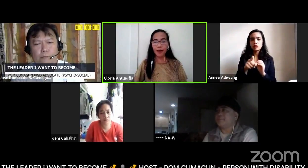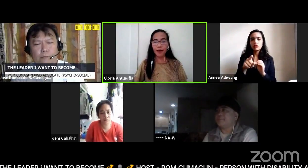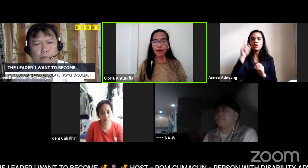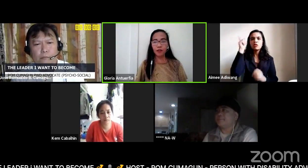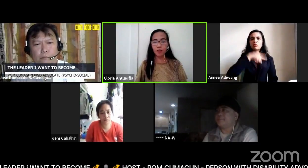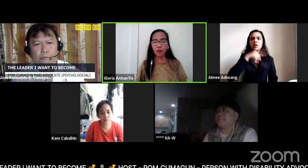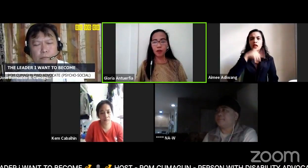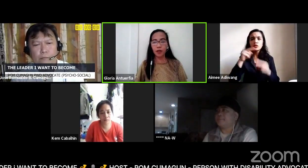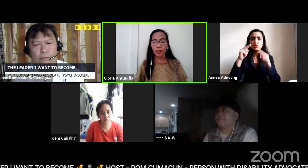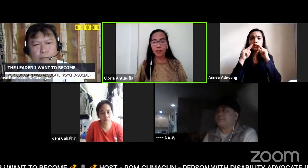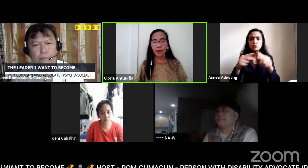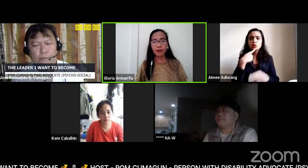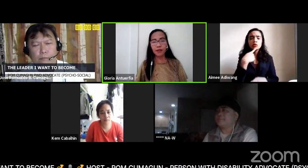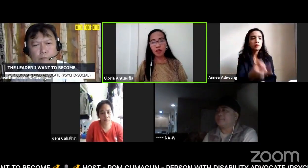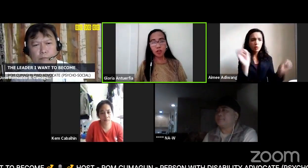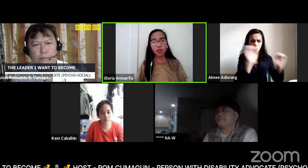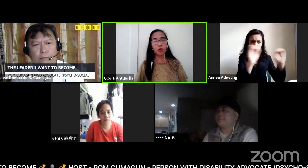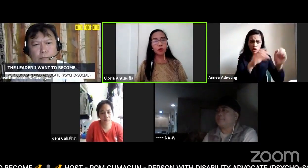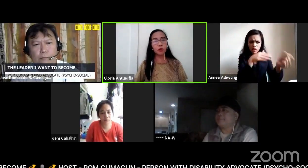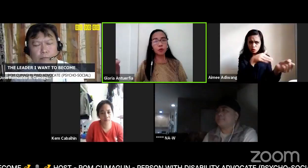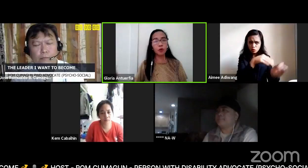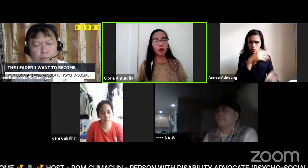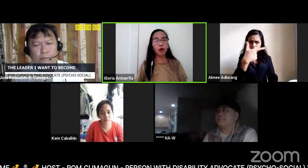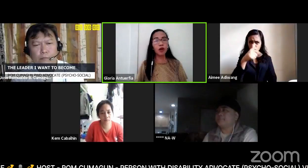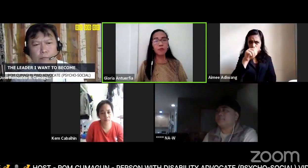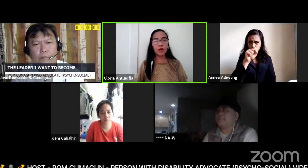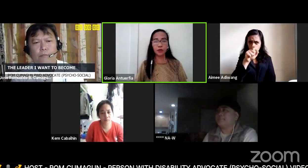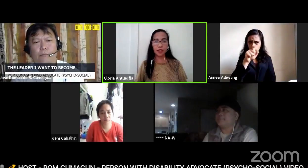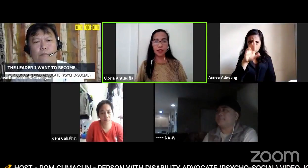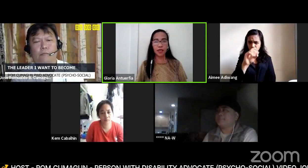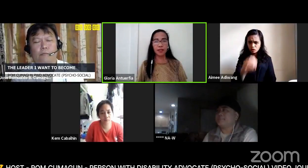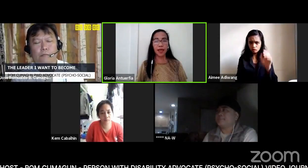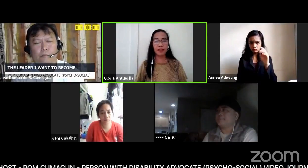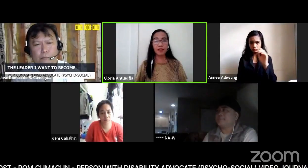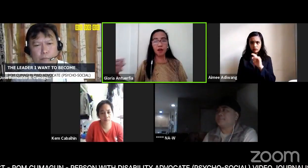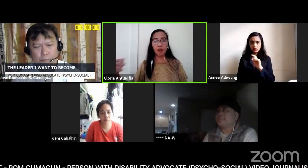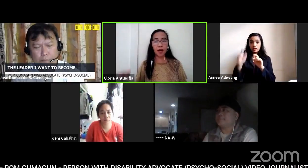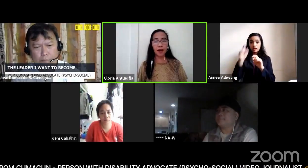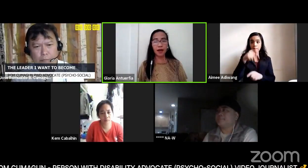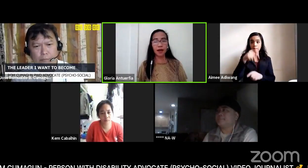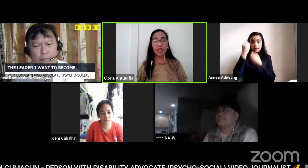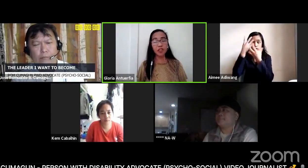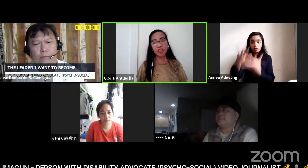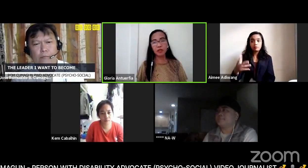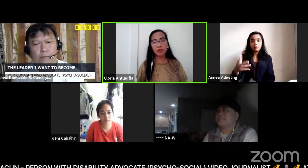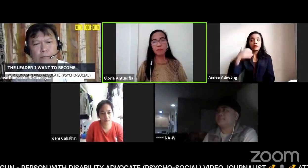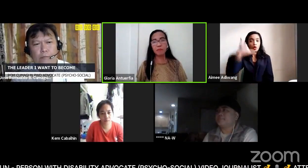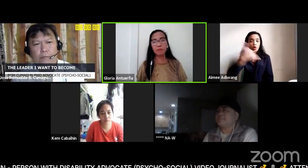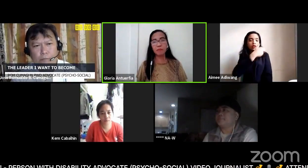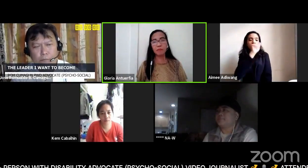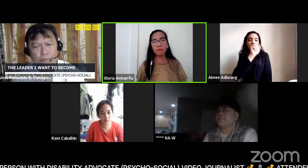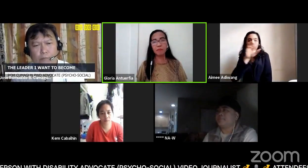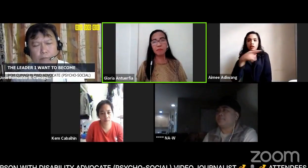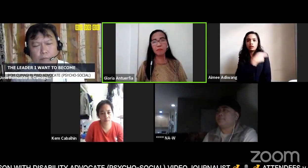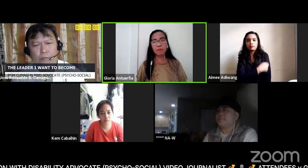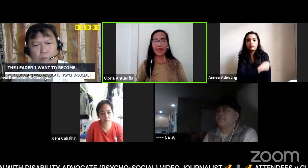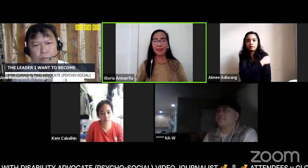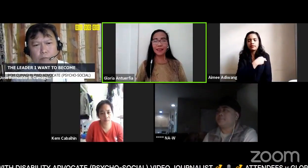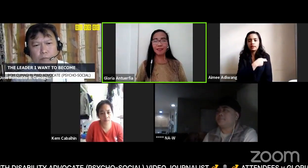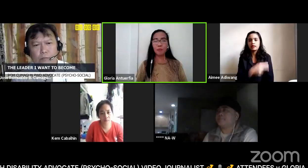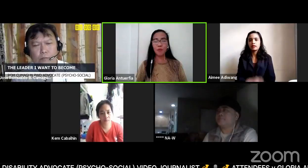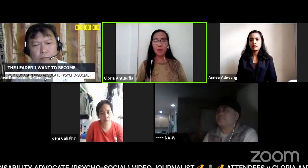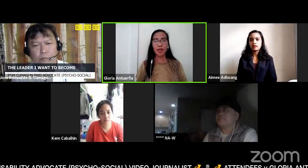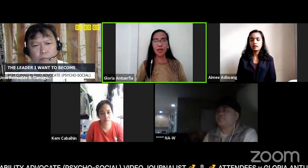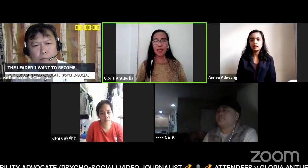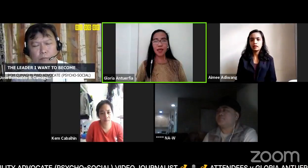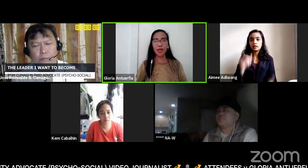to the tell the doctor to call Amang Rodriguez and mention my name. So